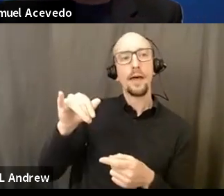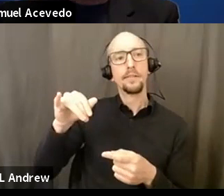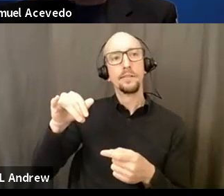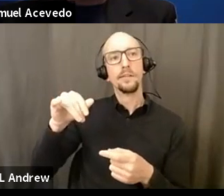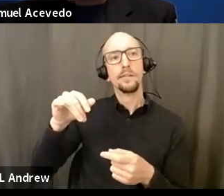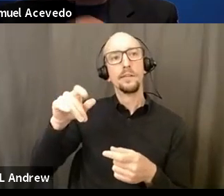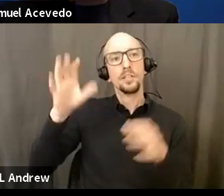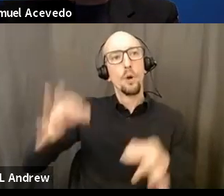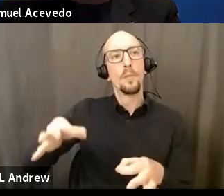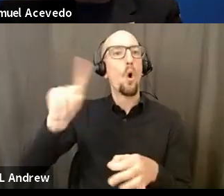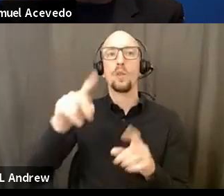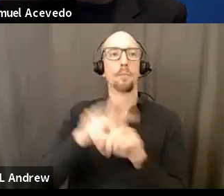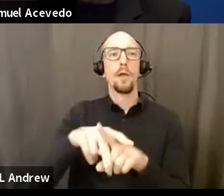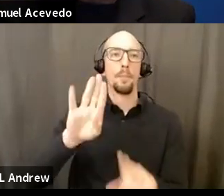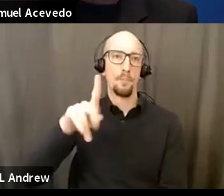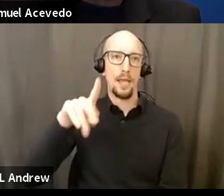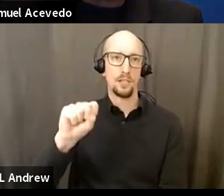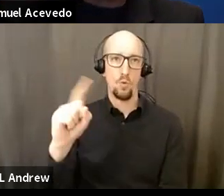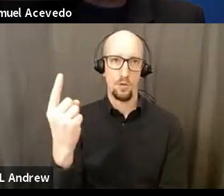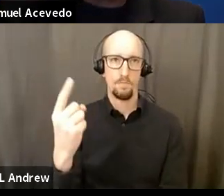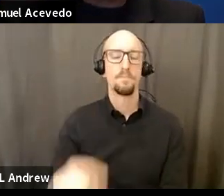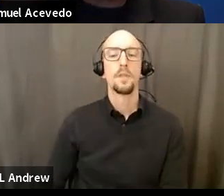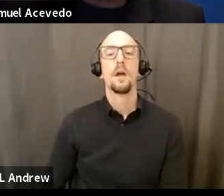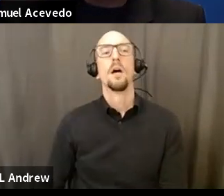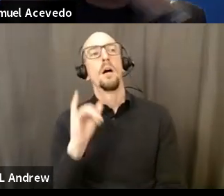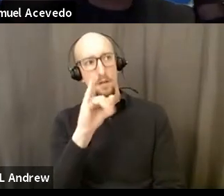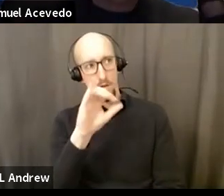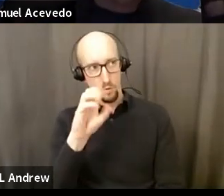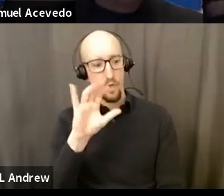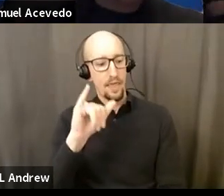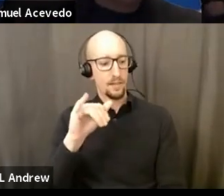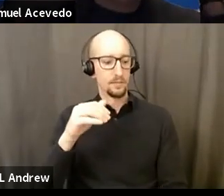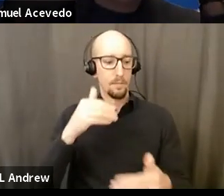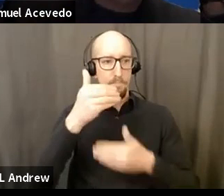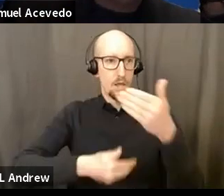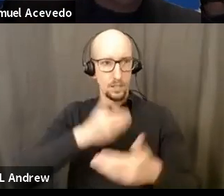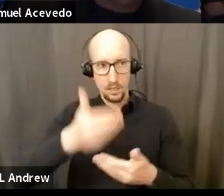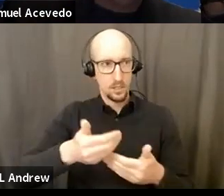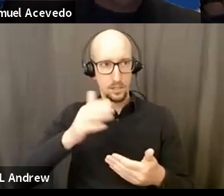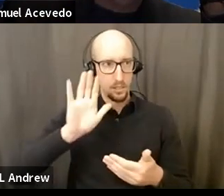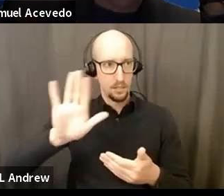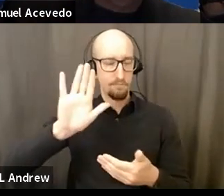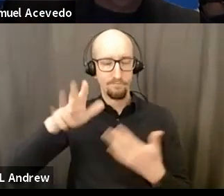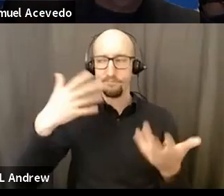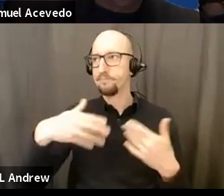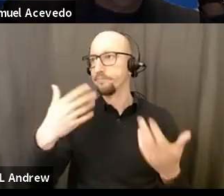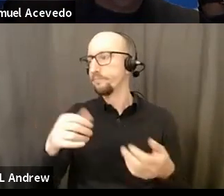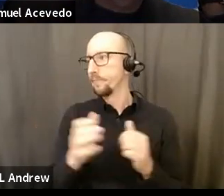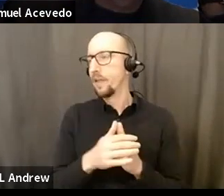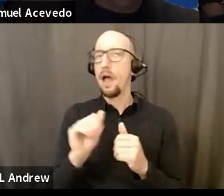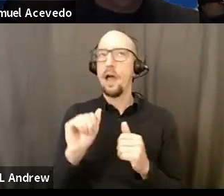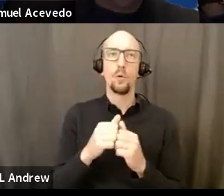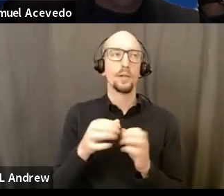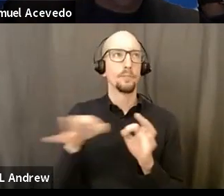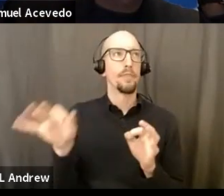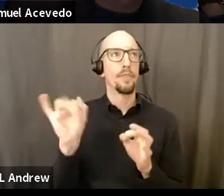Okay. All right. So that's an operational, I'm trying to find a nice word to